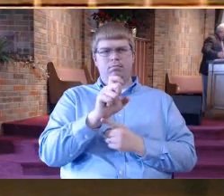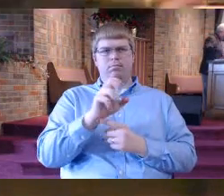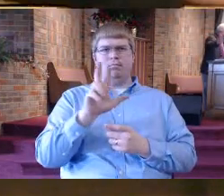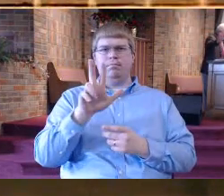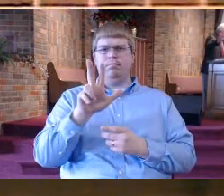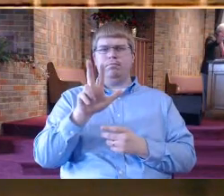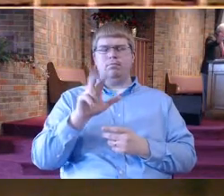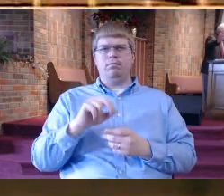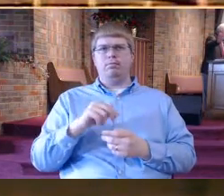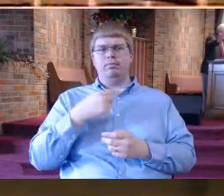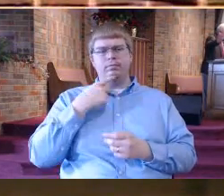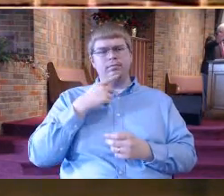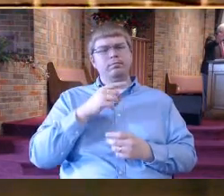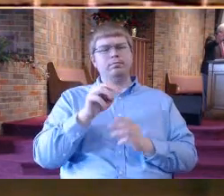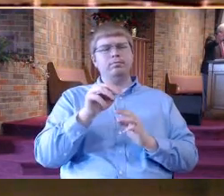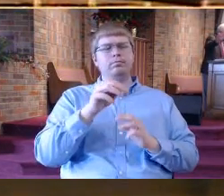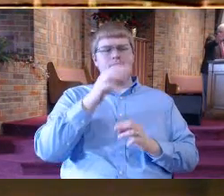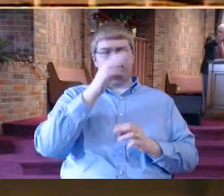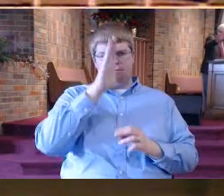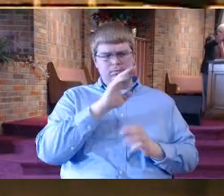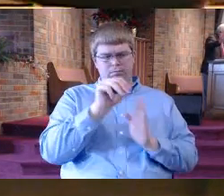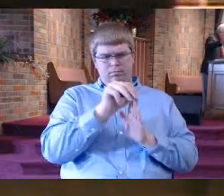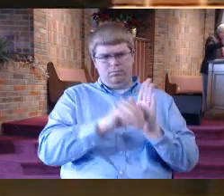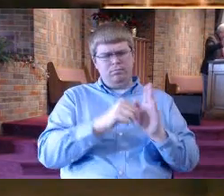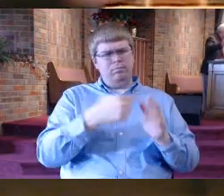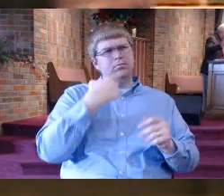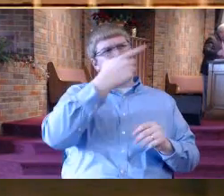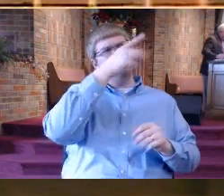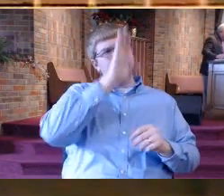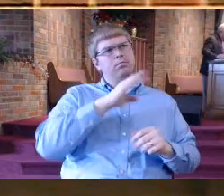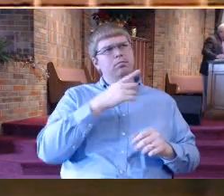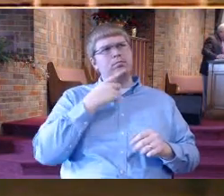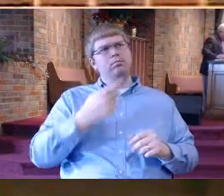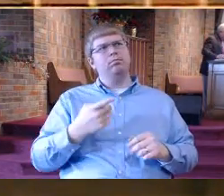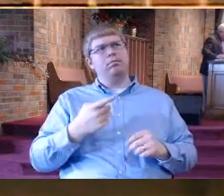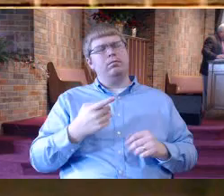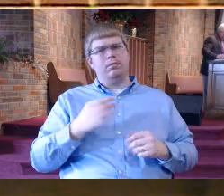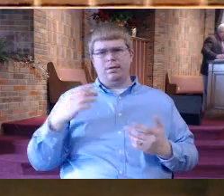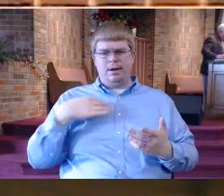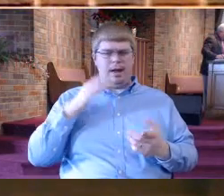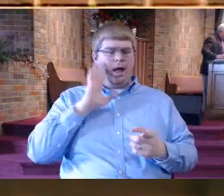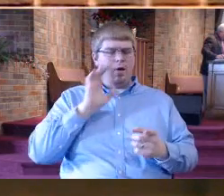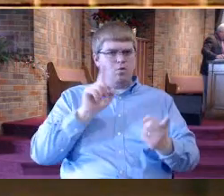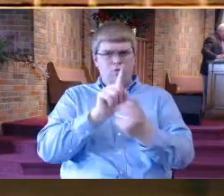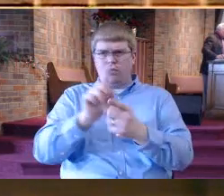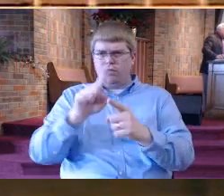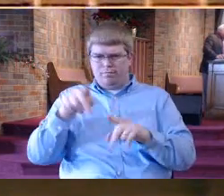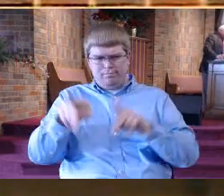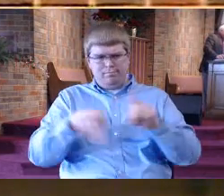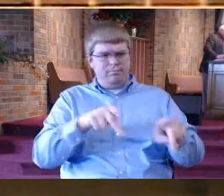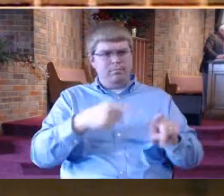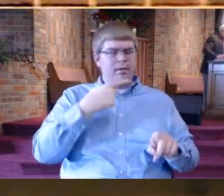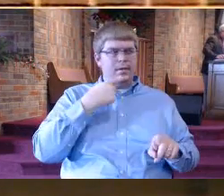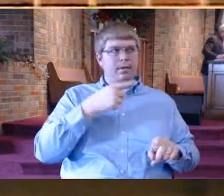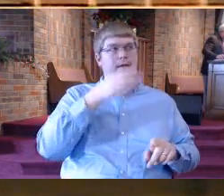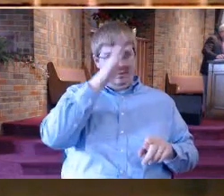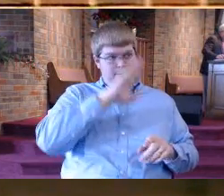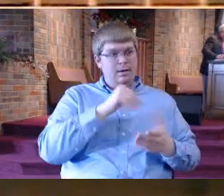God, indeed, when I come to the children of Israel and say to them, the God of your fathers has sent me to you, and they say to me, what is his